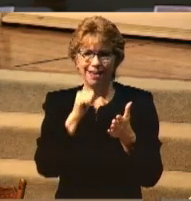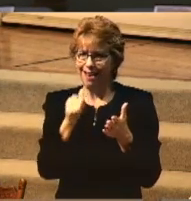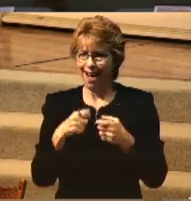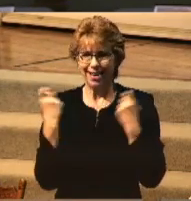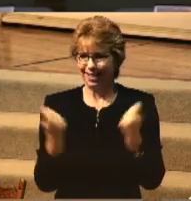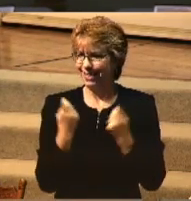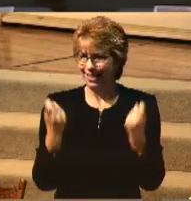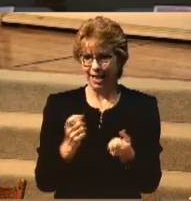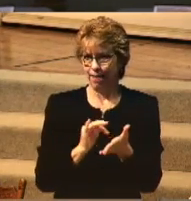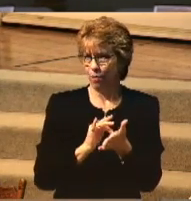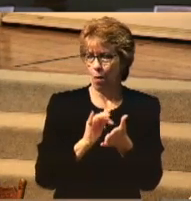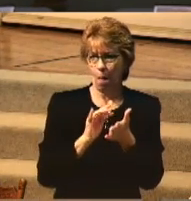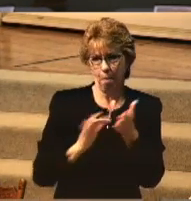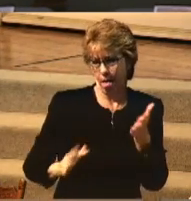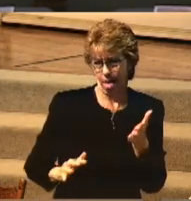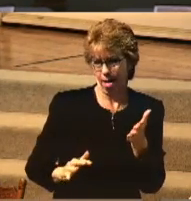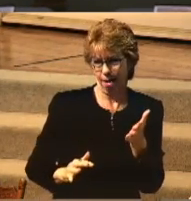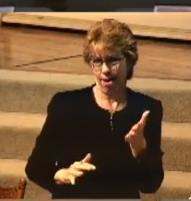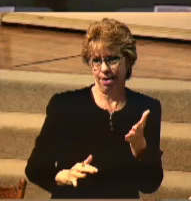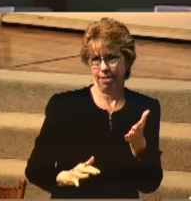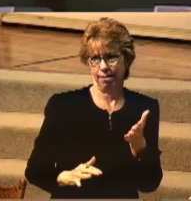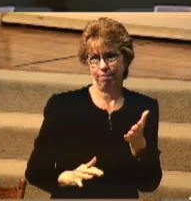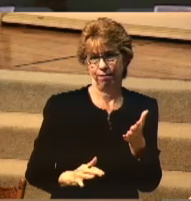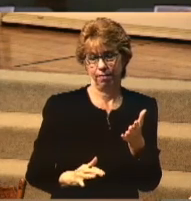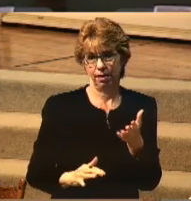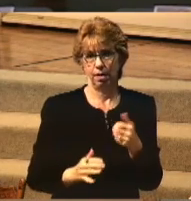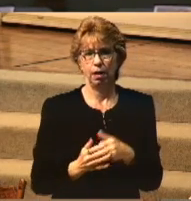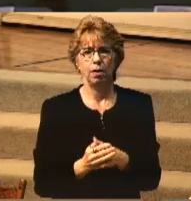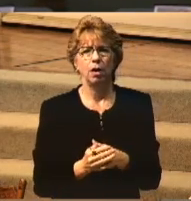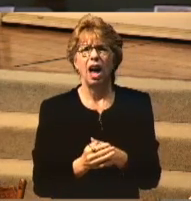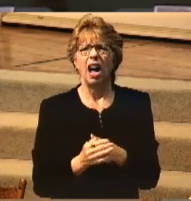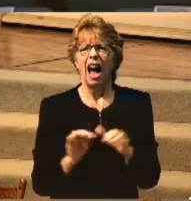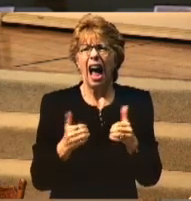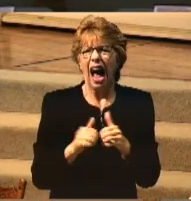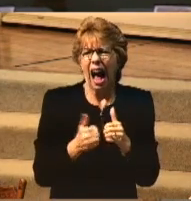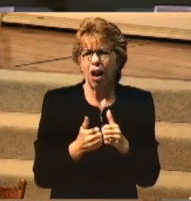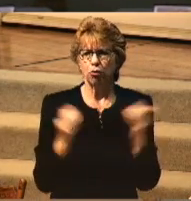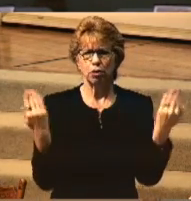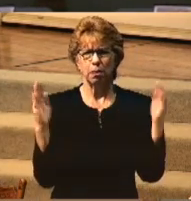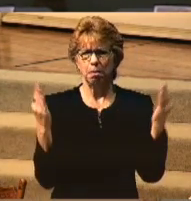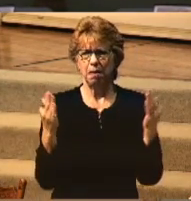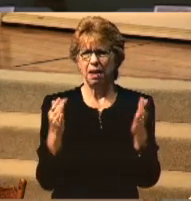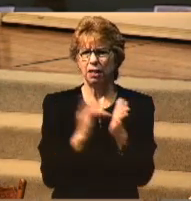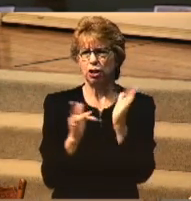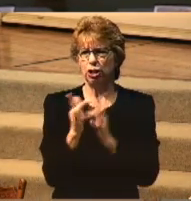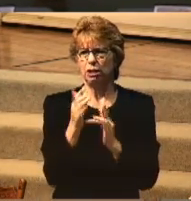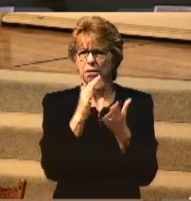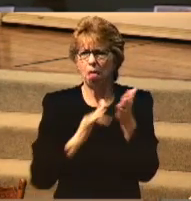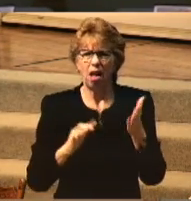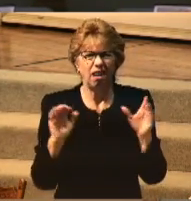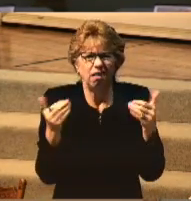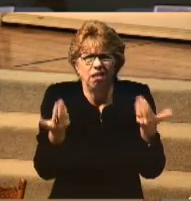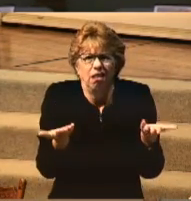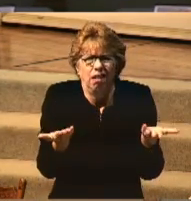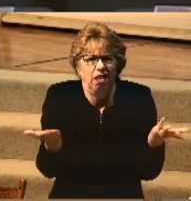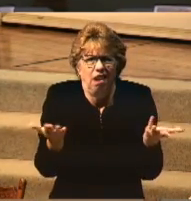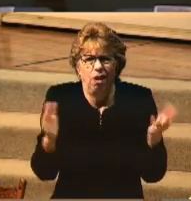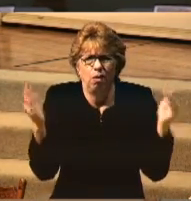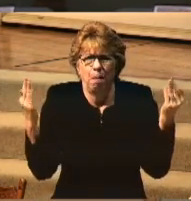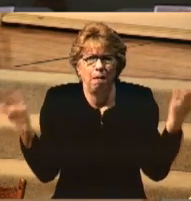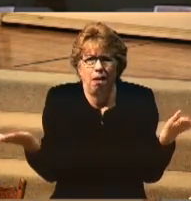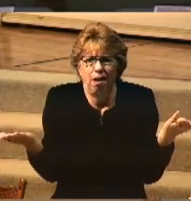and the invaluable blood. What would you compare to the blood of Jesus Christ? What would you compare?